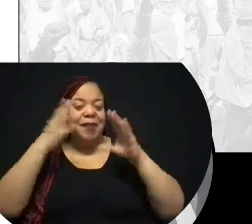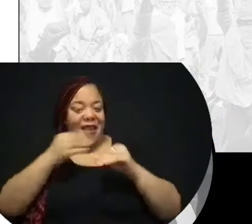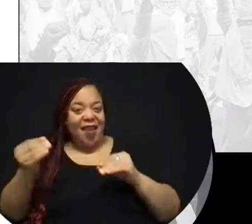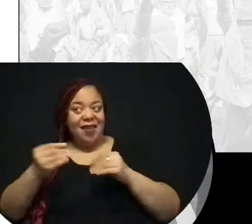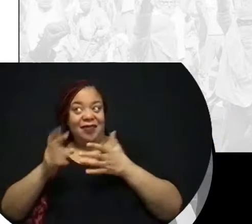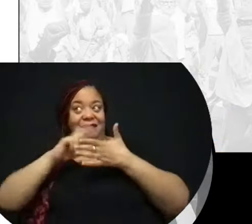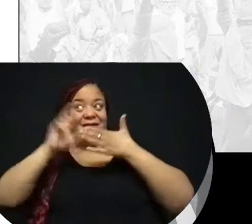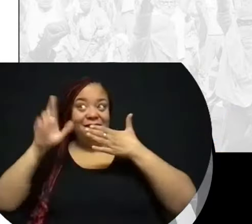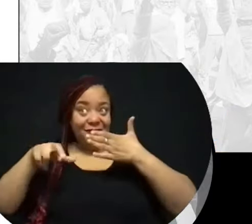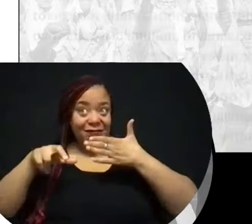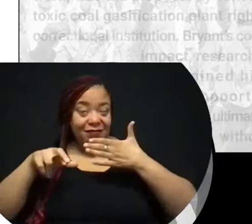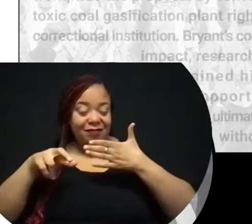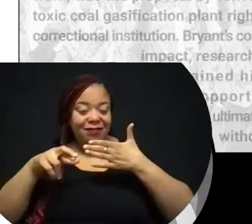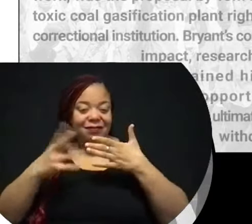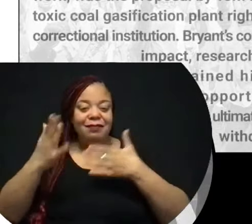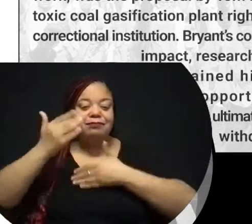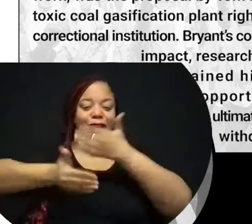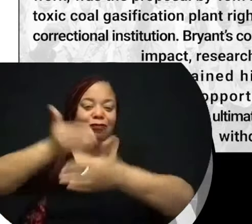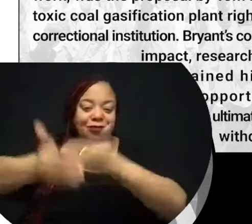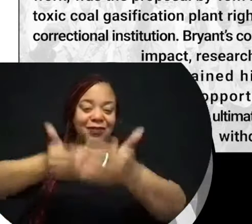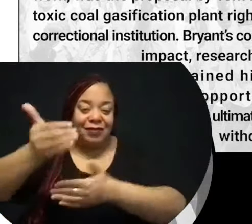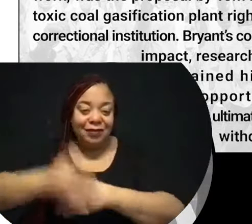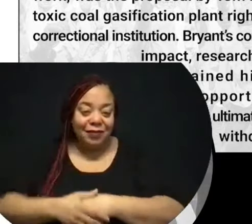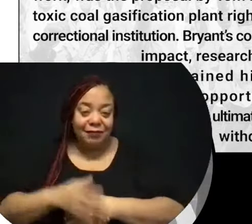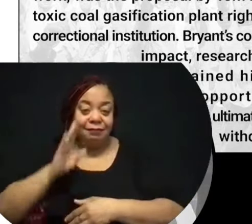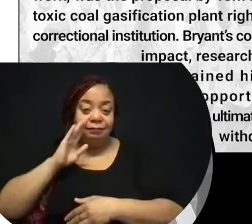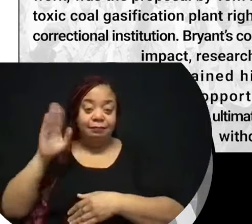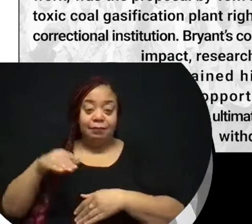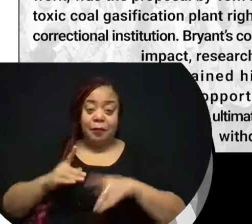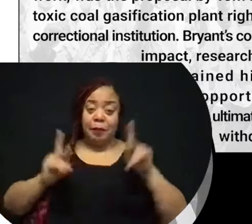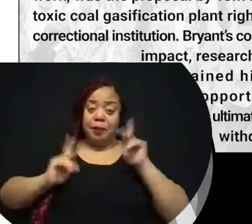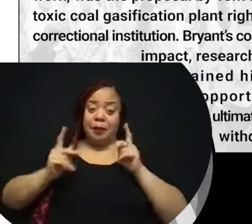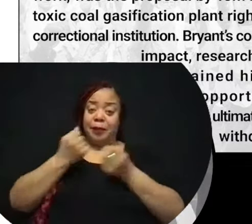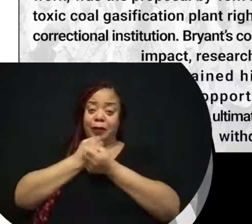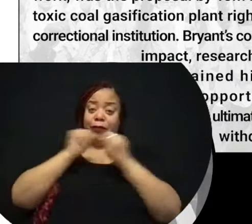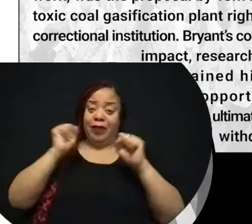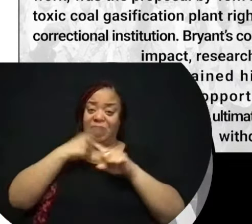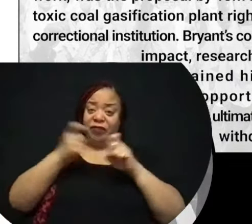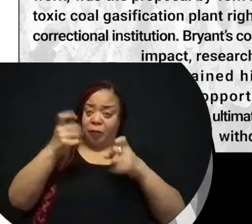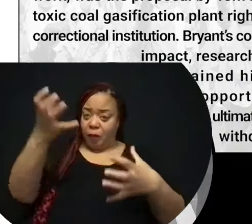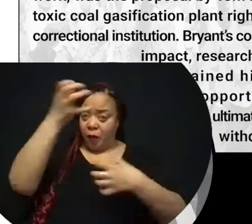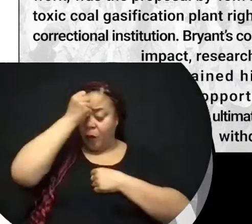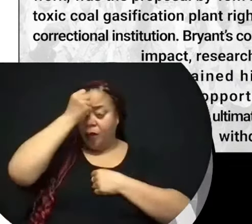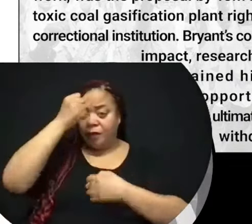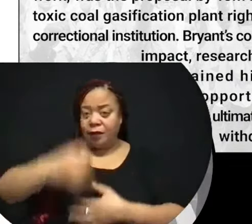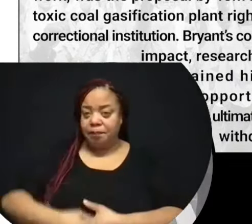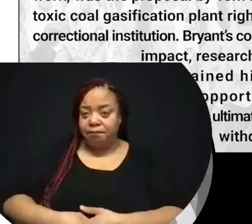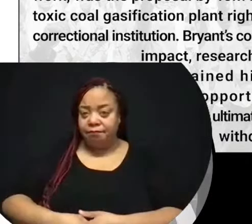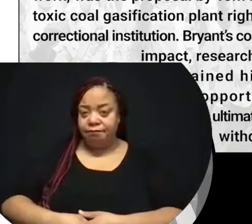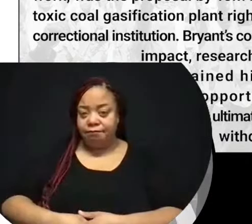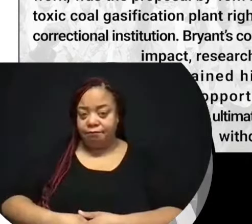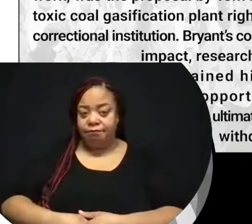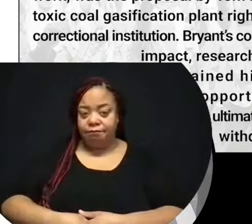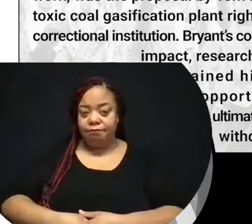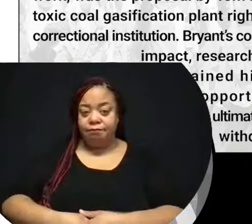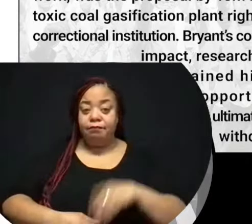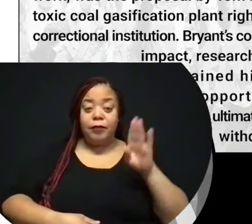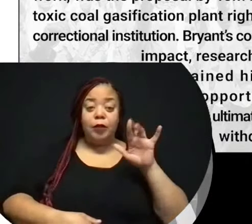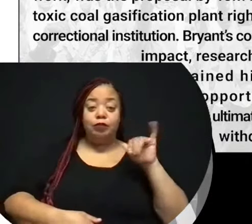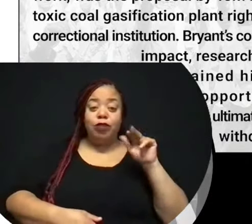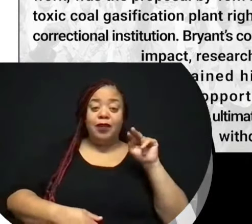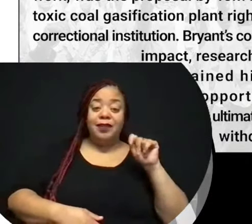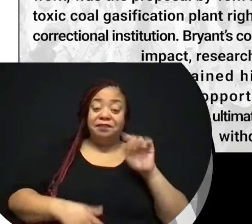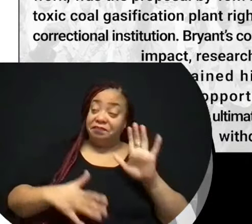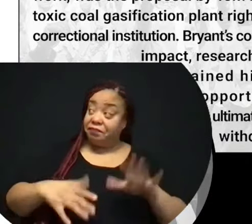As a final thought, awareness and education is the first step to ending